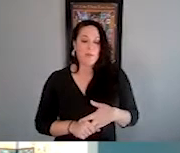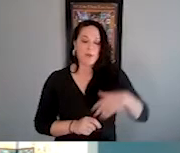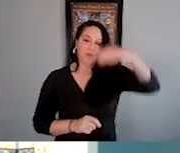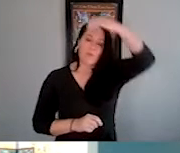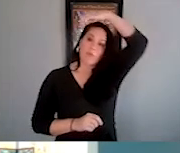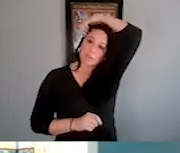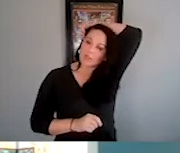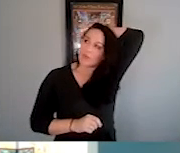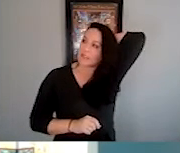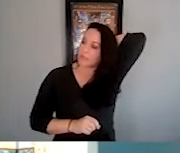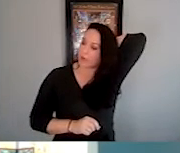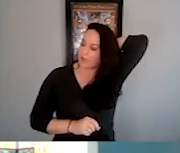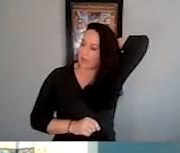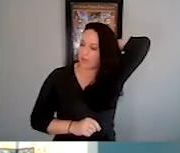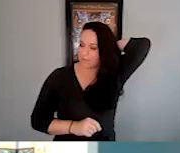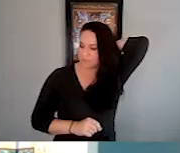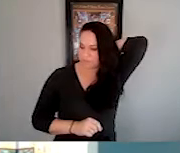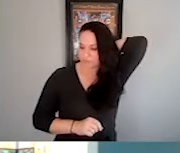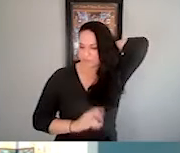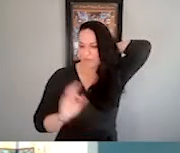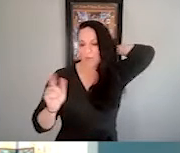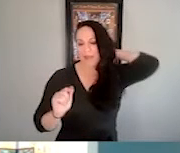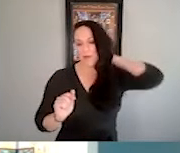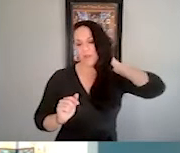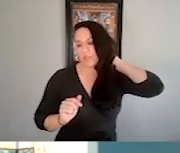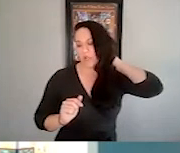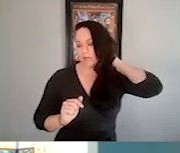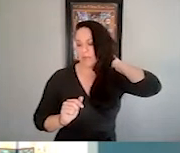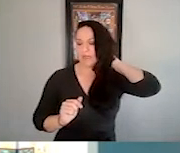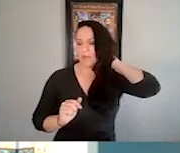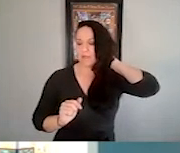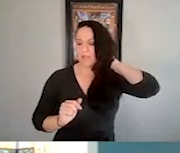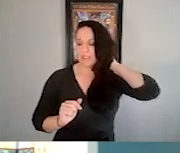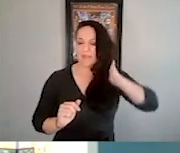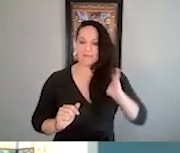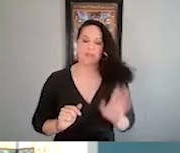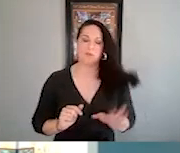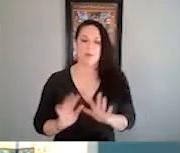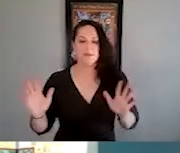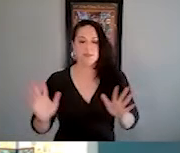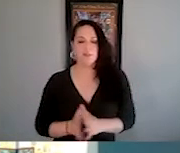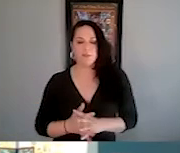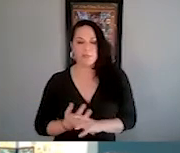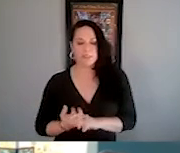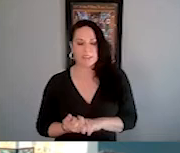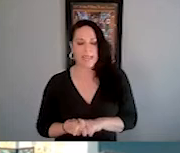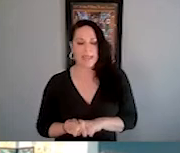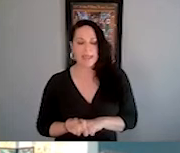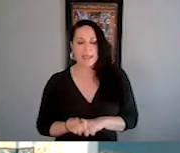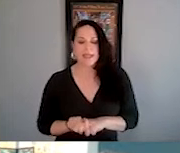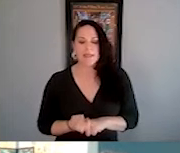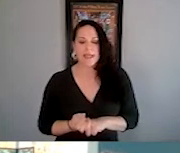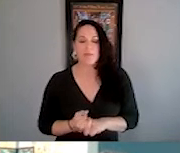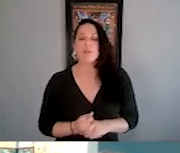I remember when we first started doing this work around opioids in our community, my police chief came to me, one of my still favorite people to this